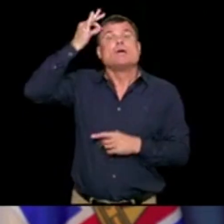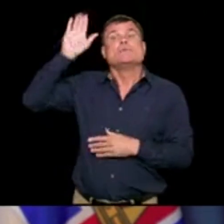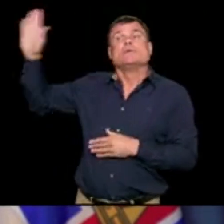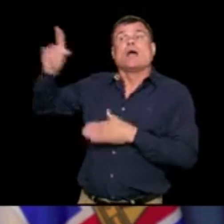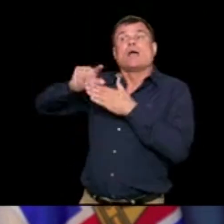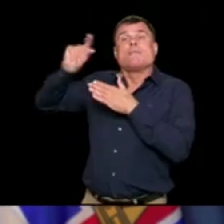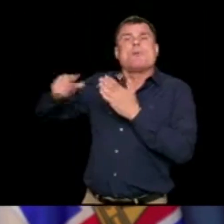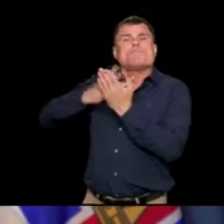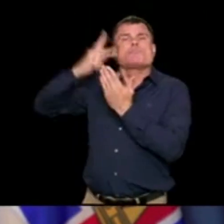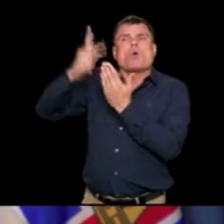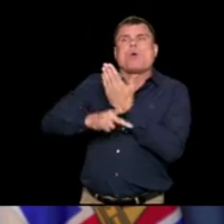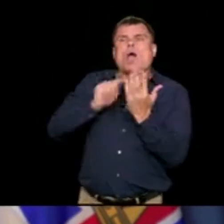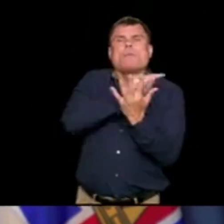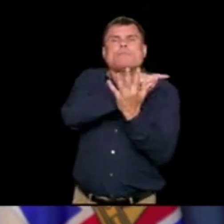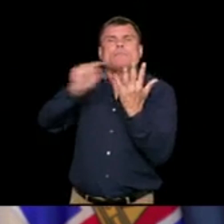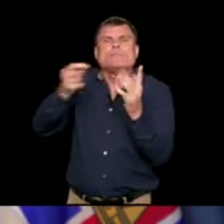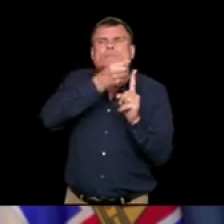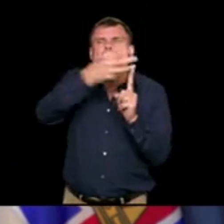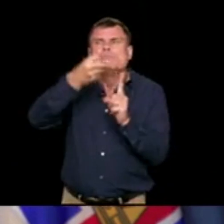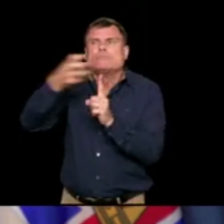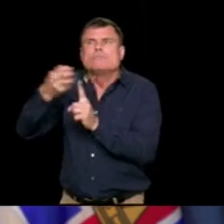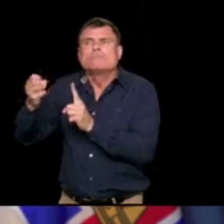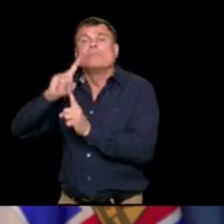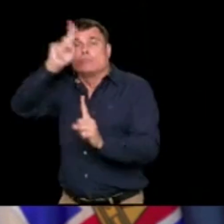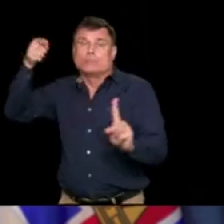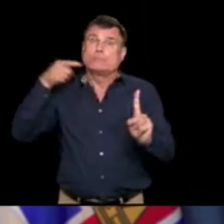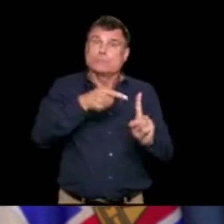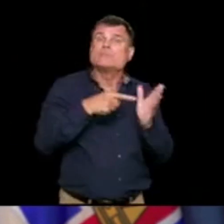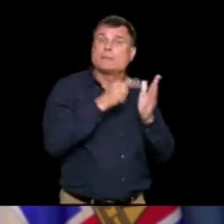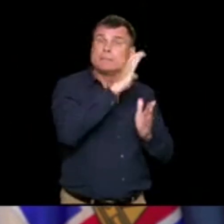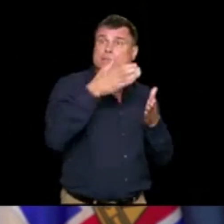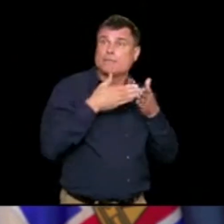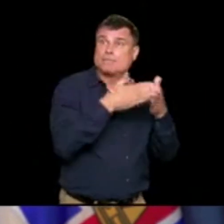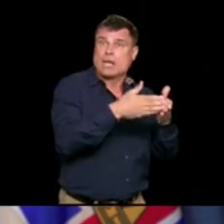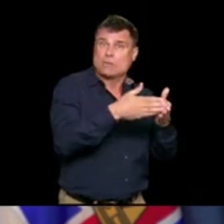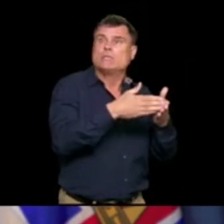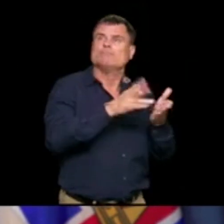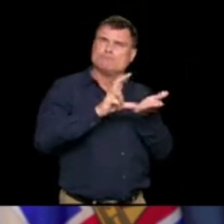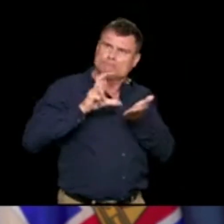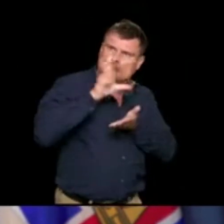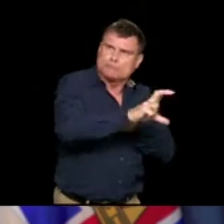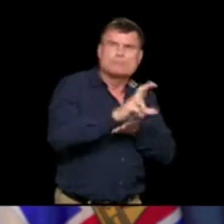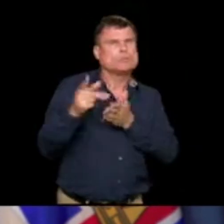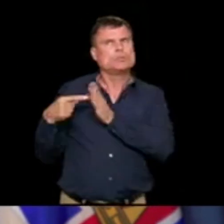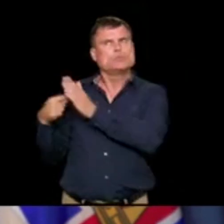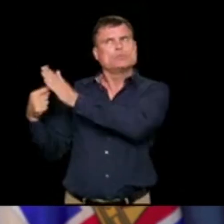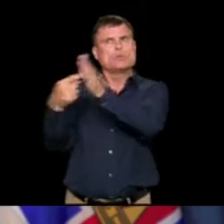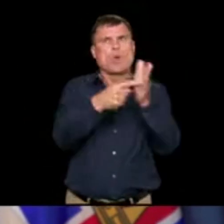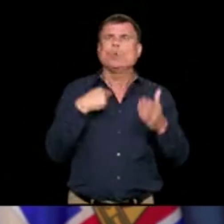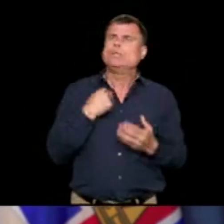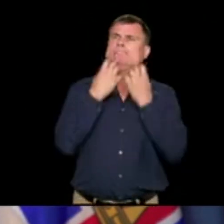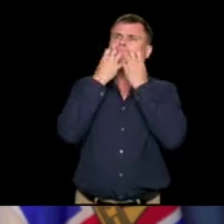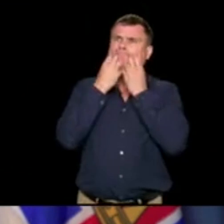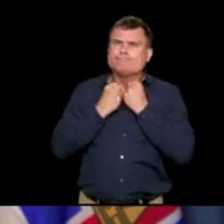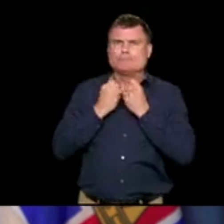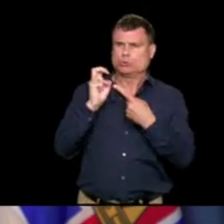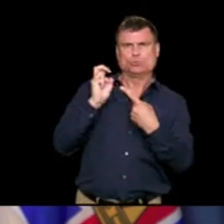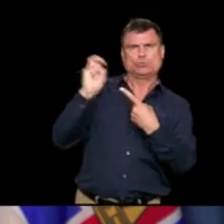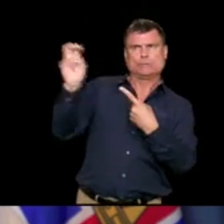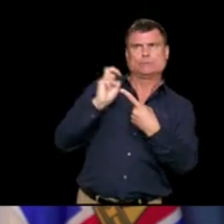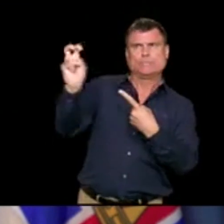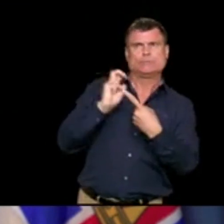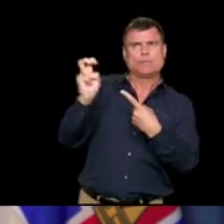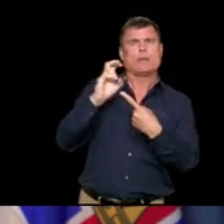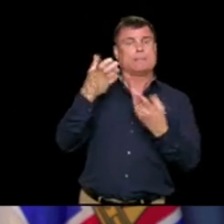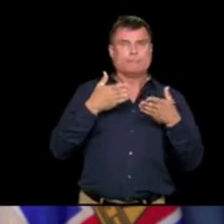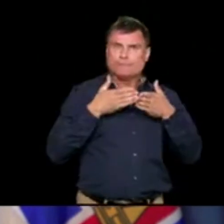Expanding the federal Safe Restart Programme eligibility to include BC Ferries reflects our shared values on the importance